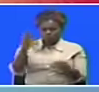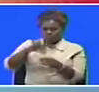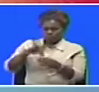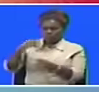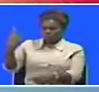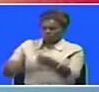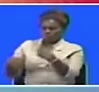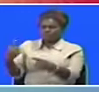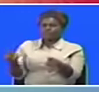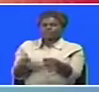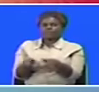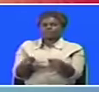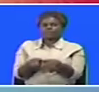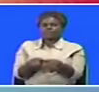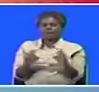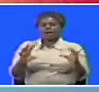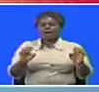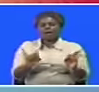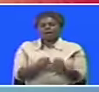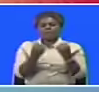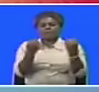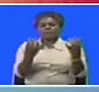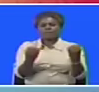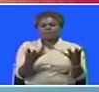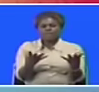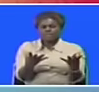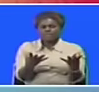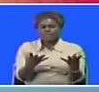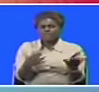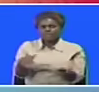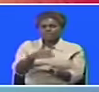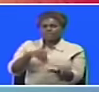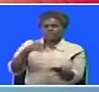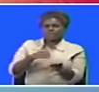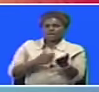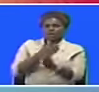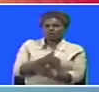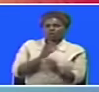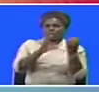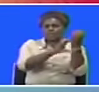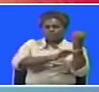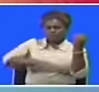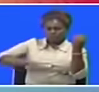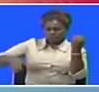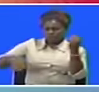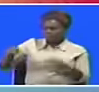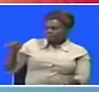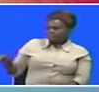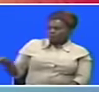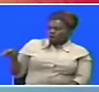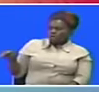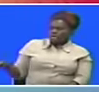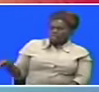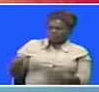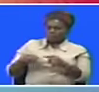been the same that has been replicated in many other polling stations across the county. Well, largely in the morning, some